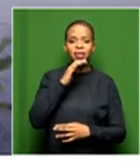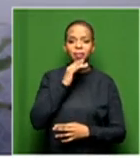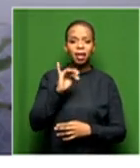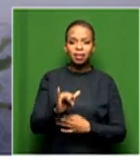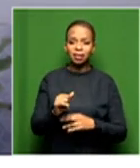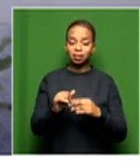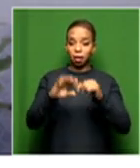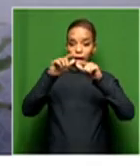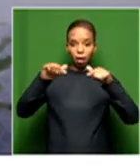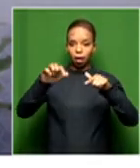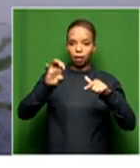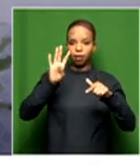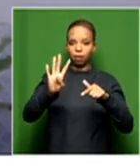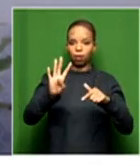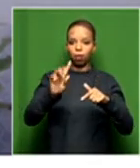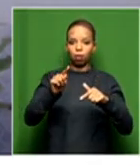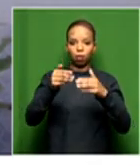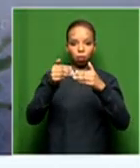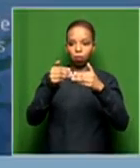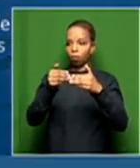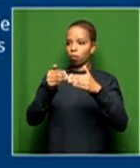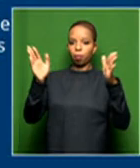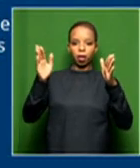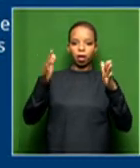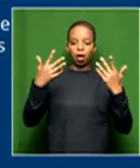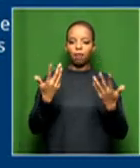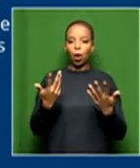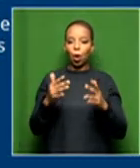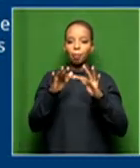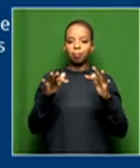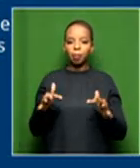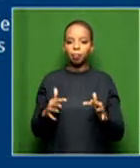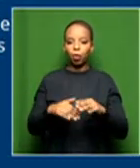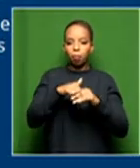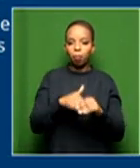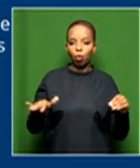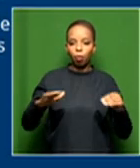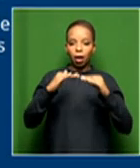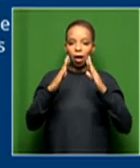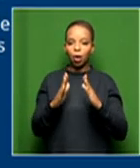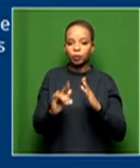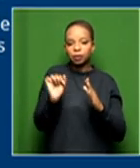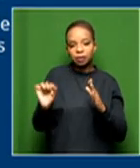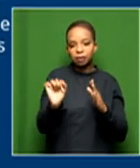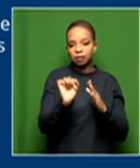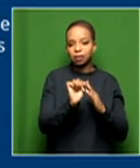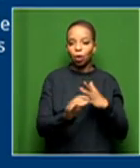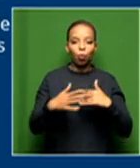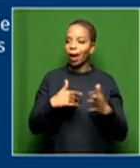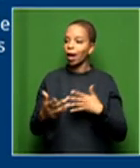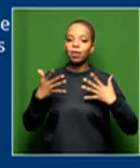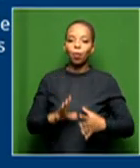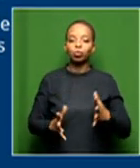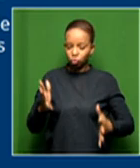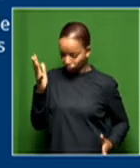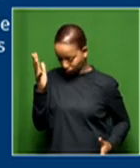level 4 gets opened up for people to get out of their house, and they have run to wherever they need to go to apply